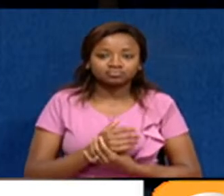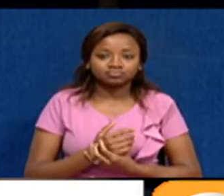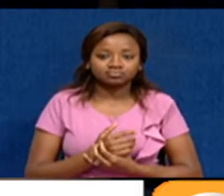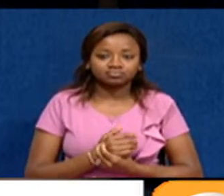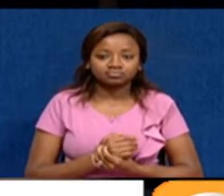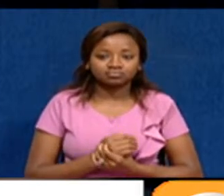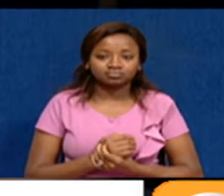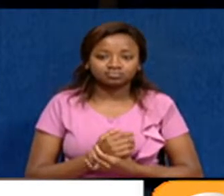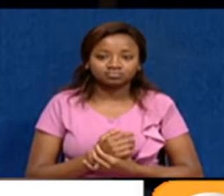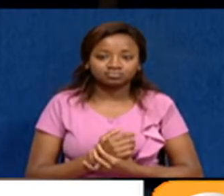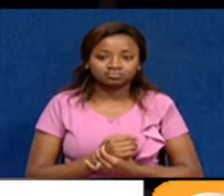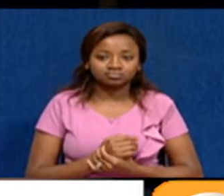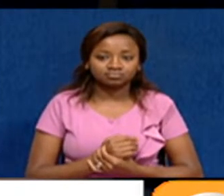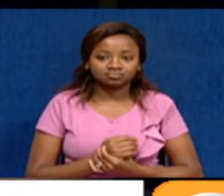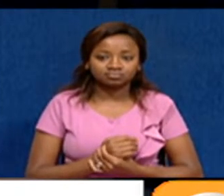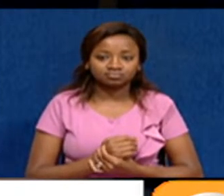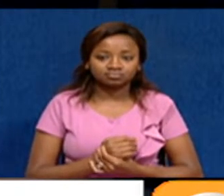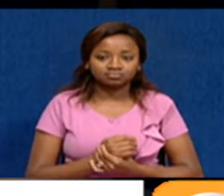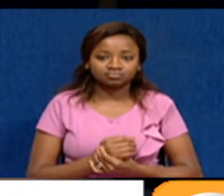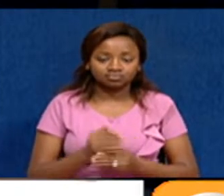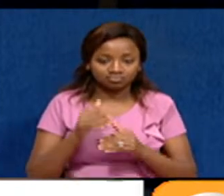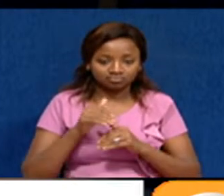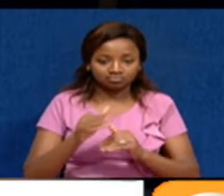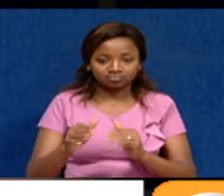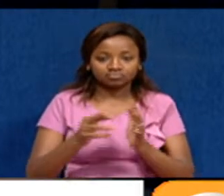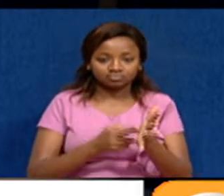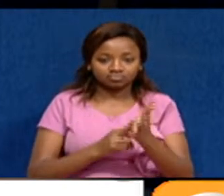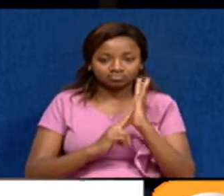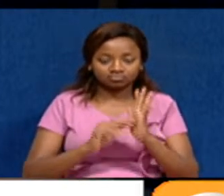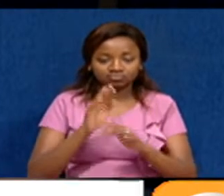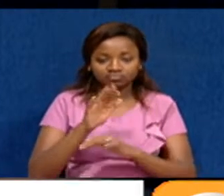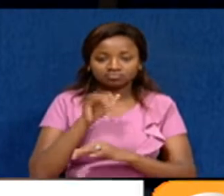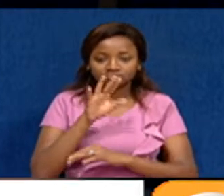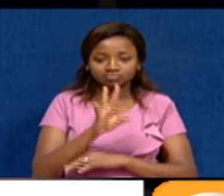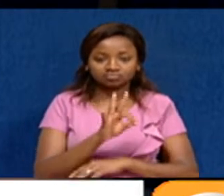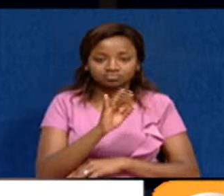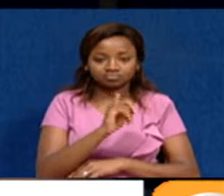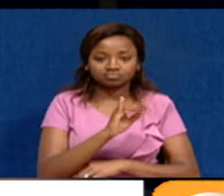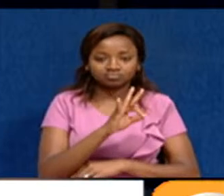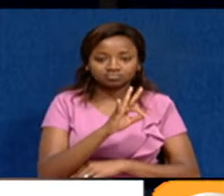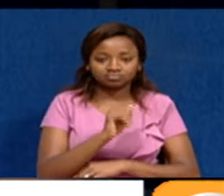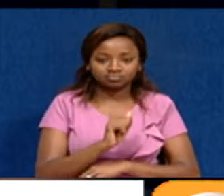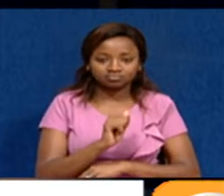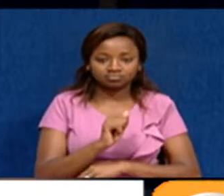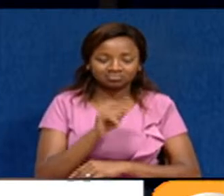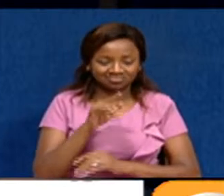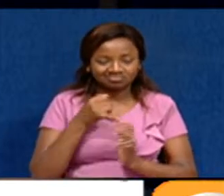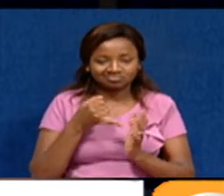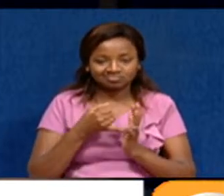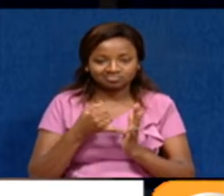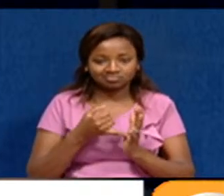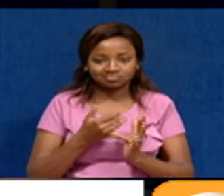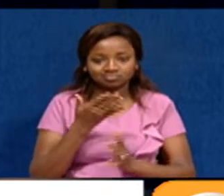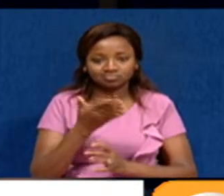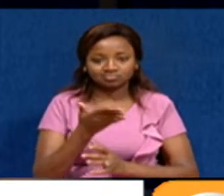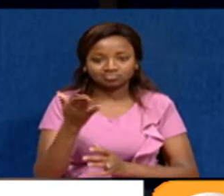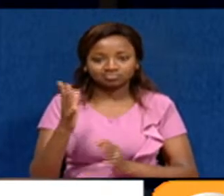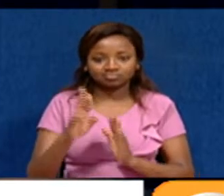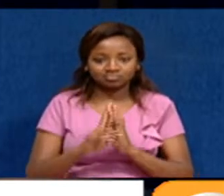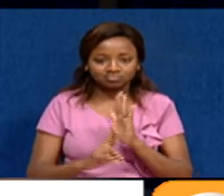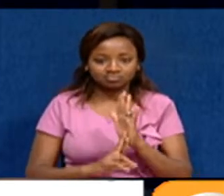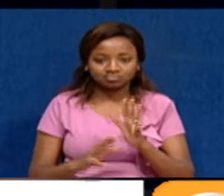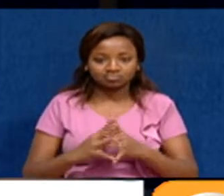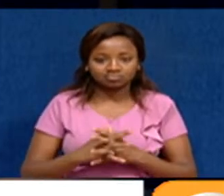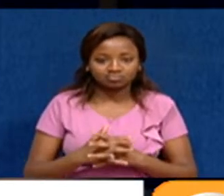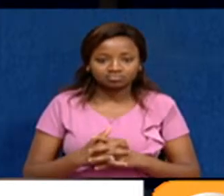to the requirements of FIFA as contained both in the statutes and in the regulations.